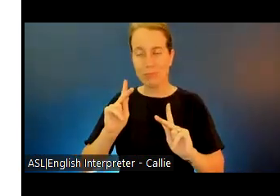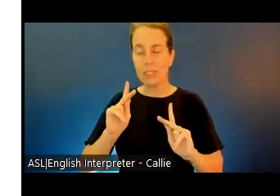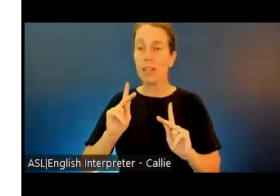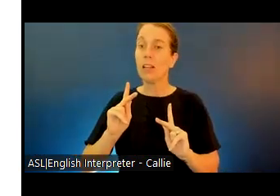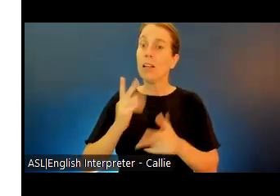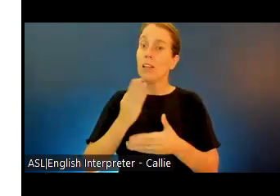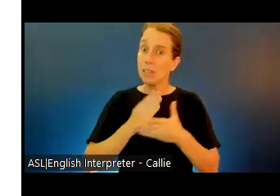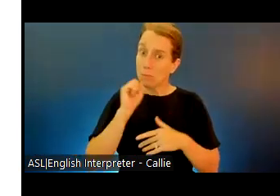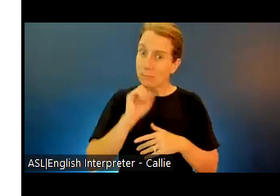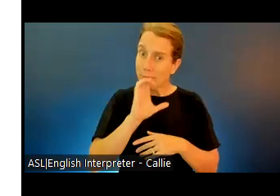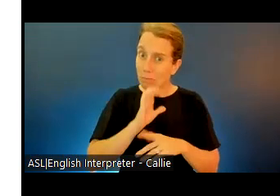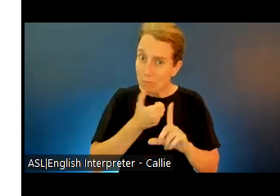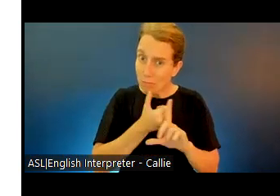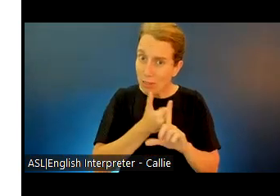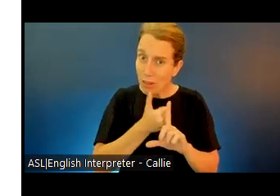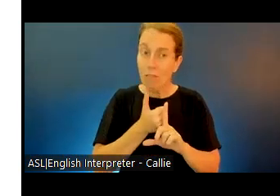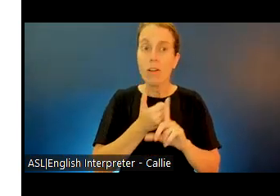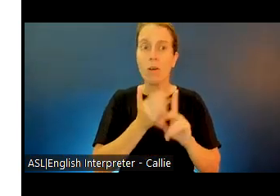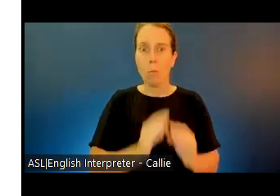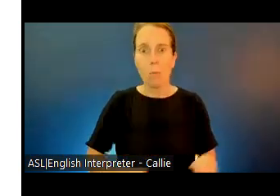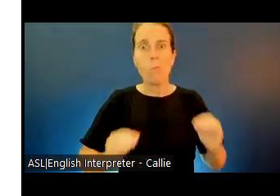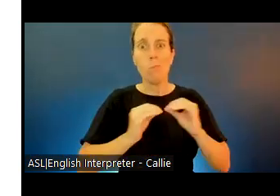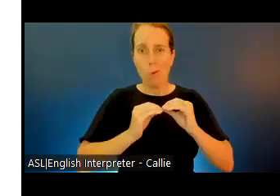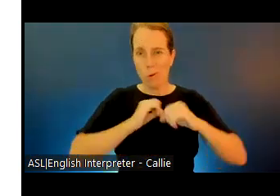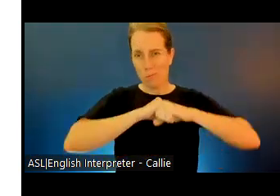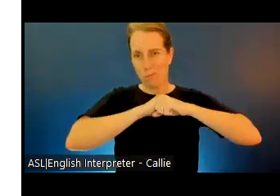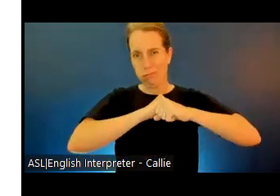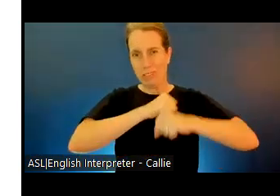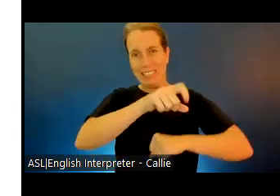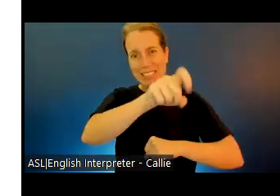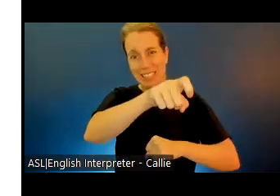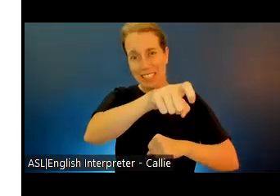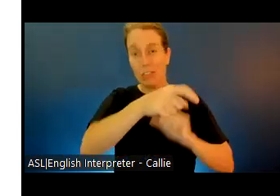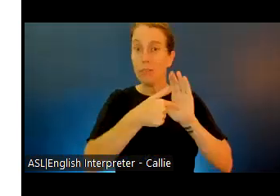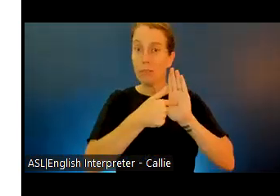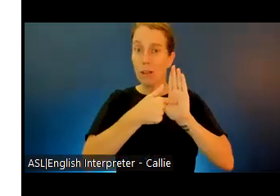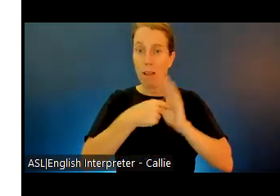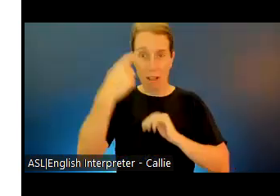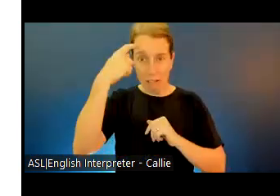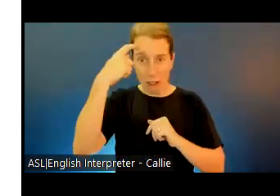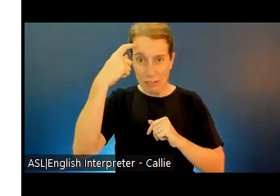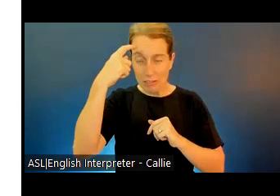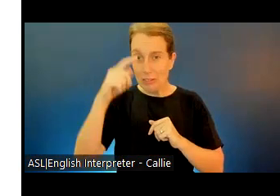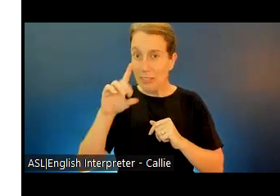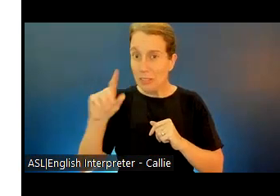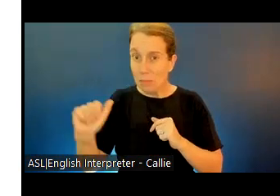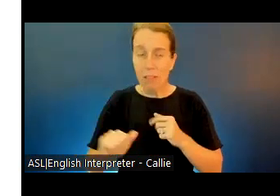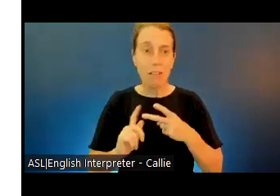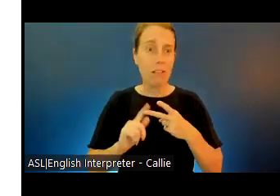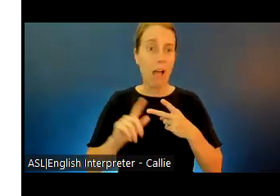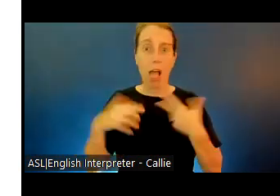need extra protections. For example, those with cognitive impairments or other health challenges may rely on